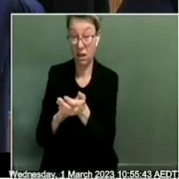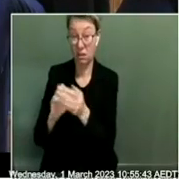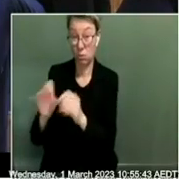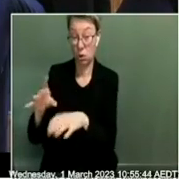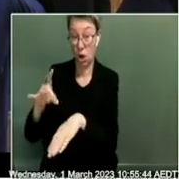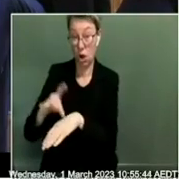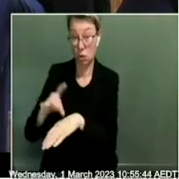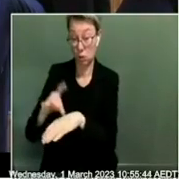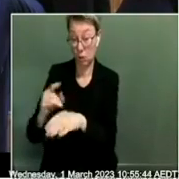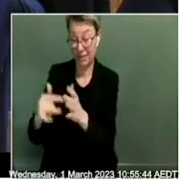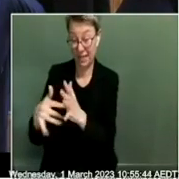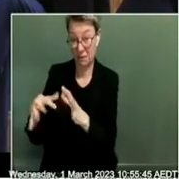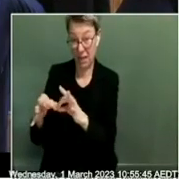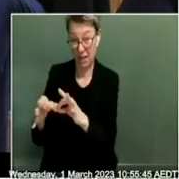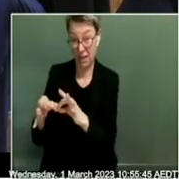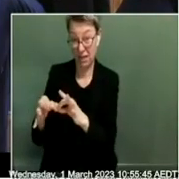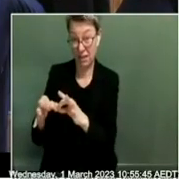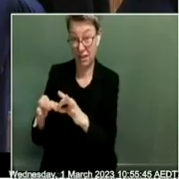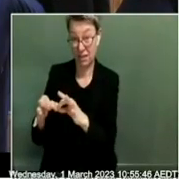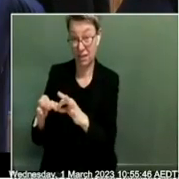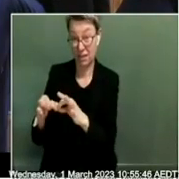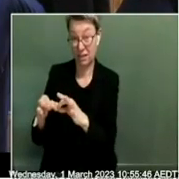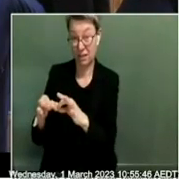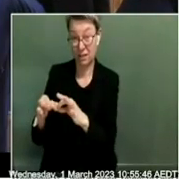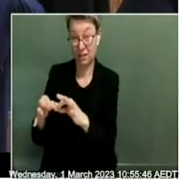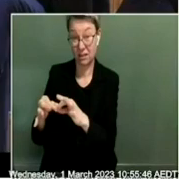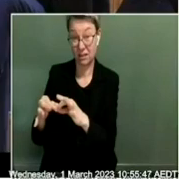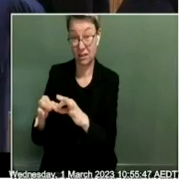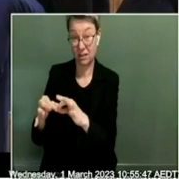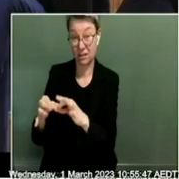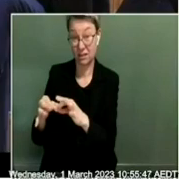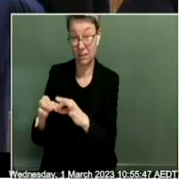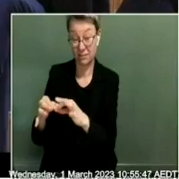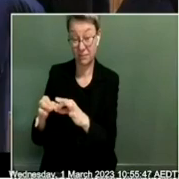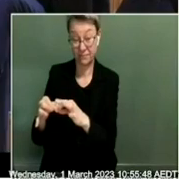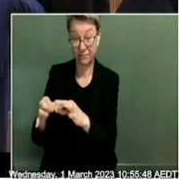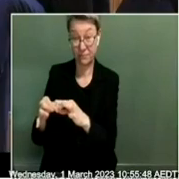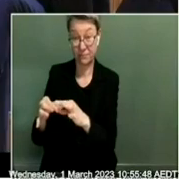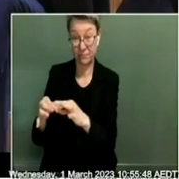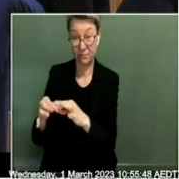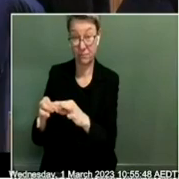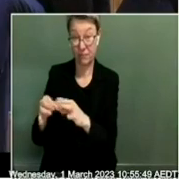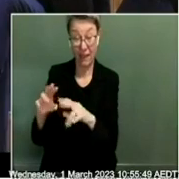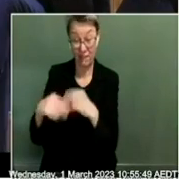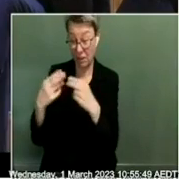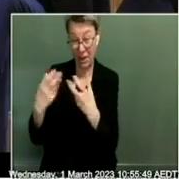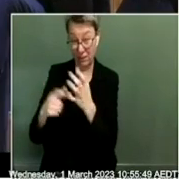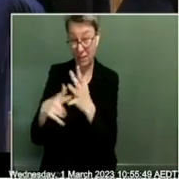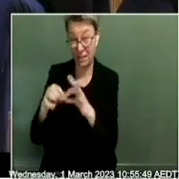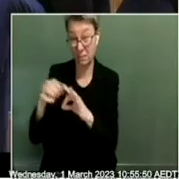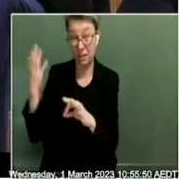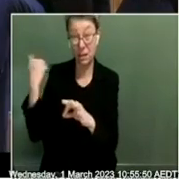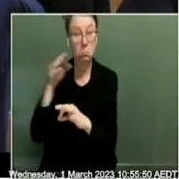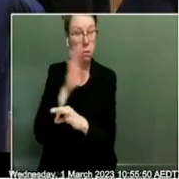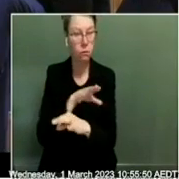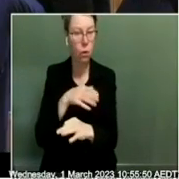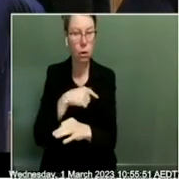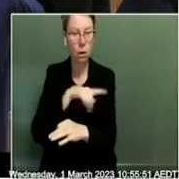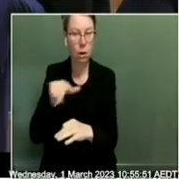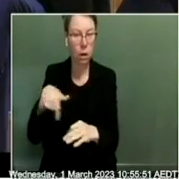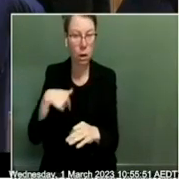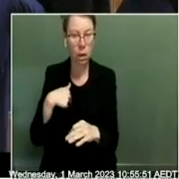was right on our, all generations of our family. So we used to get x-rays in COVID when we were kids to make sure we didn't have TB.